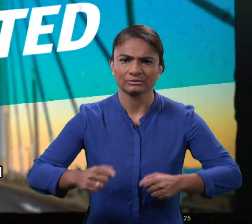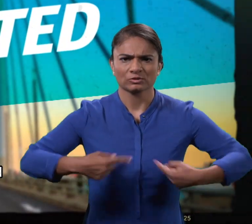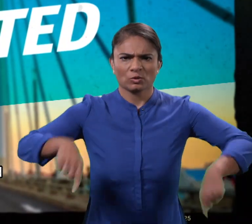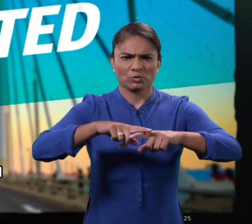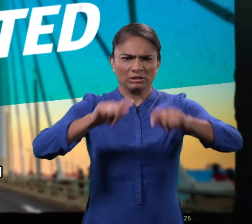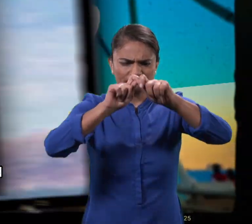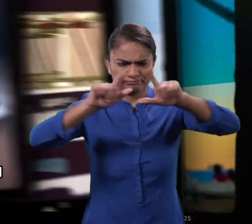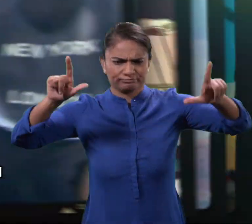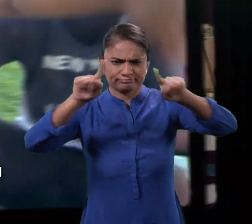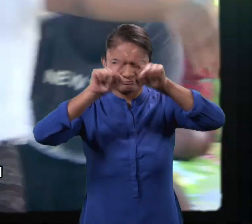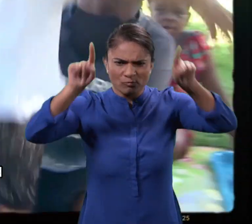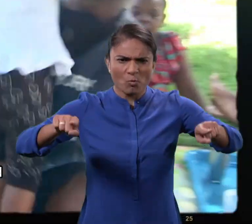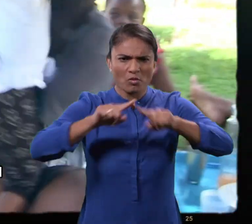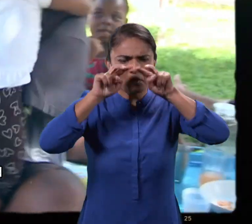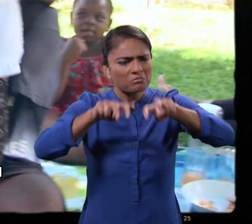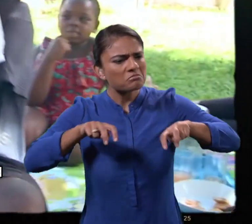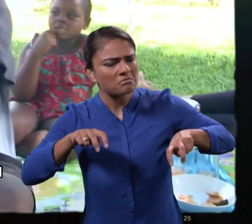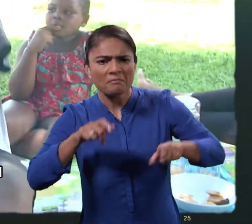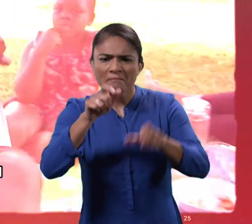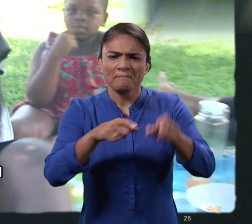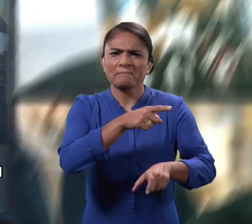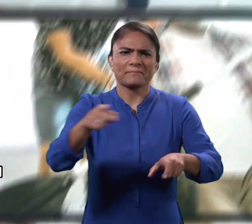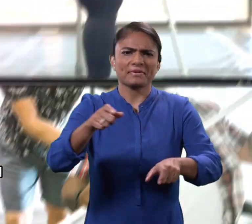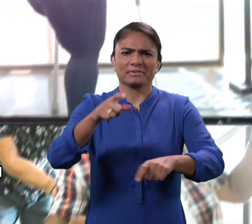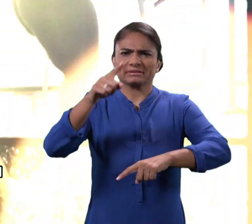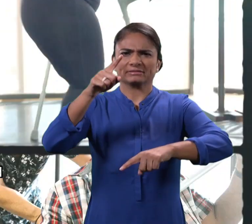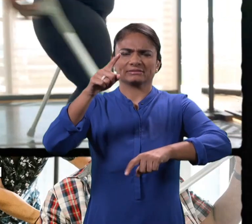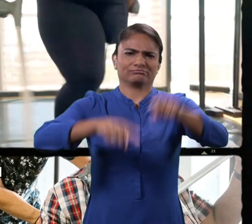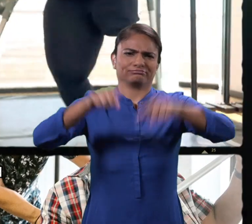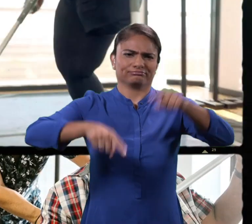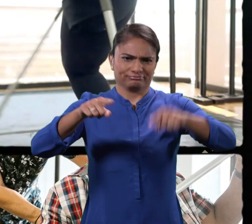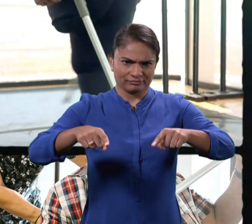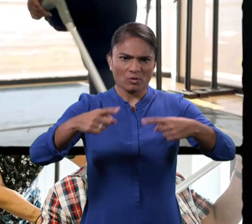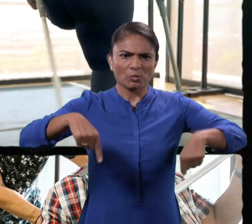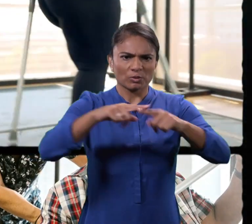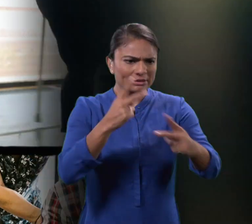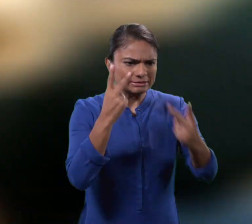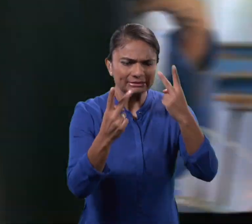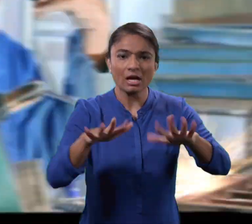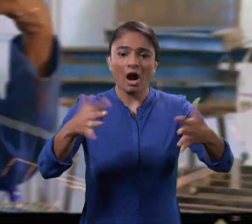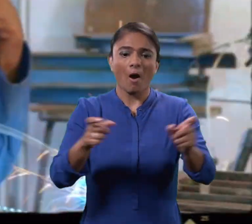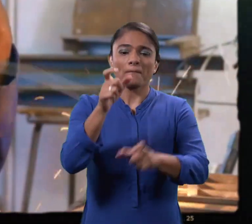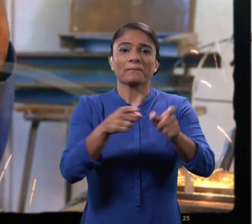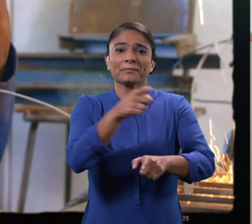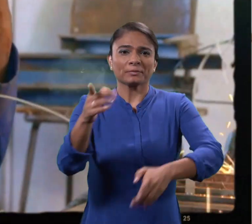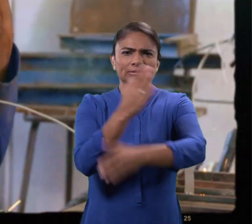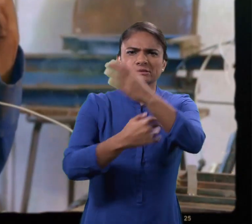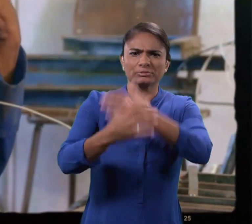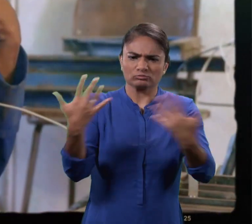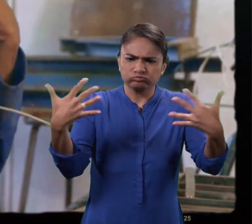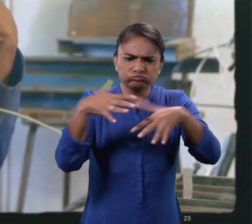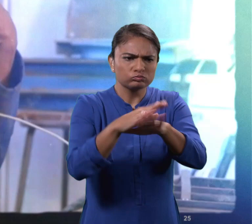Activated, your window into an extraordinary world lived by many, yet celebrated by few. We showcase how to rally for persons